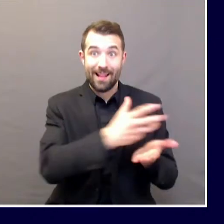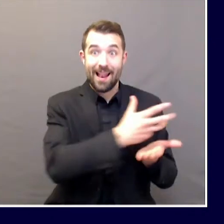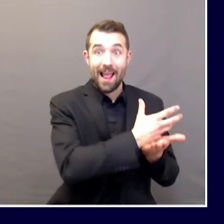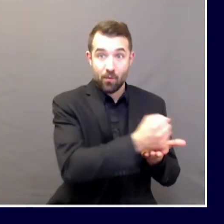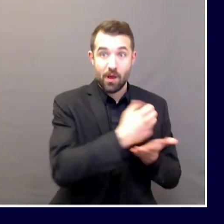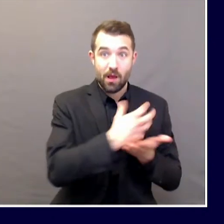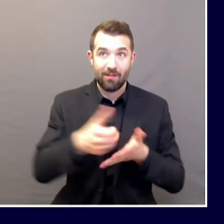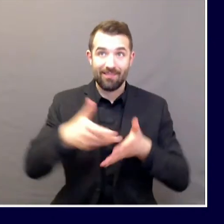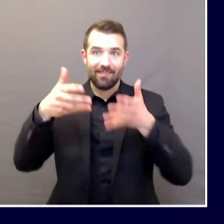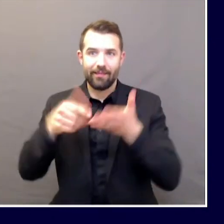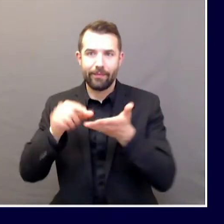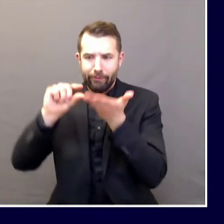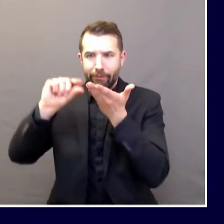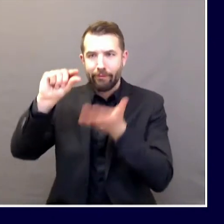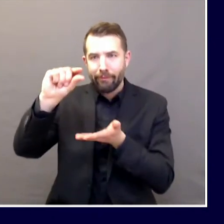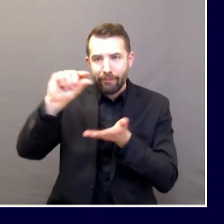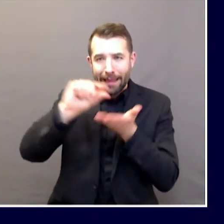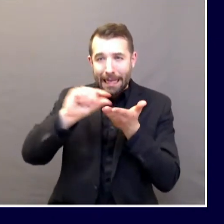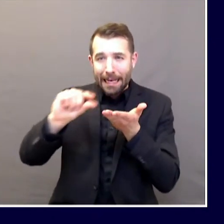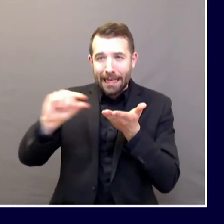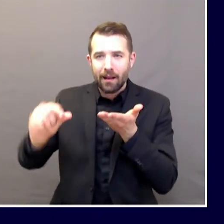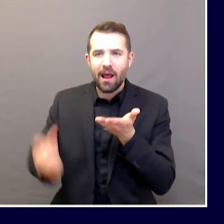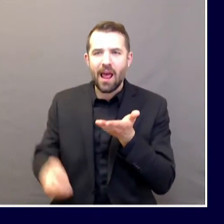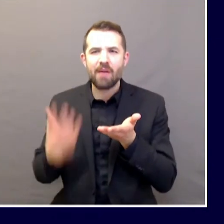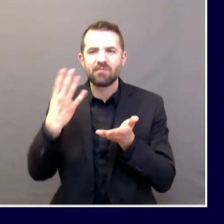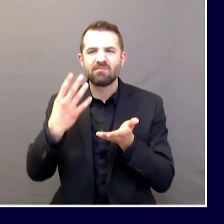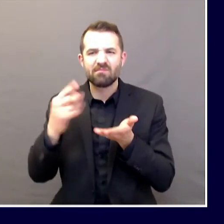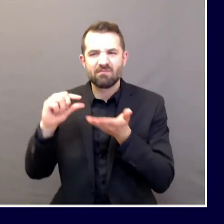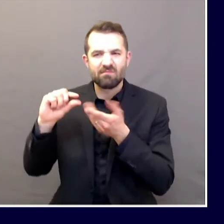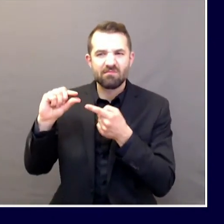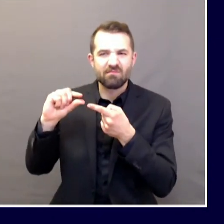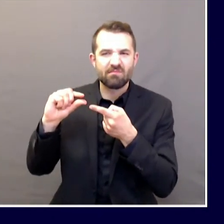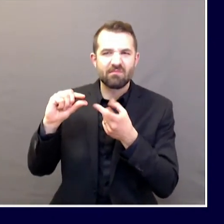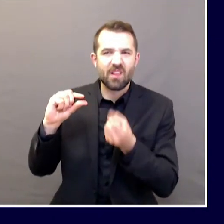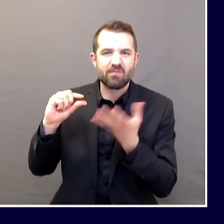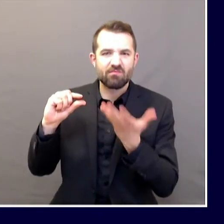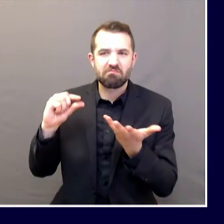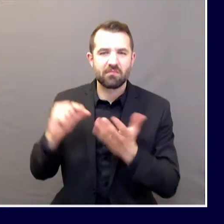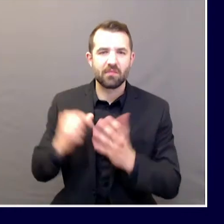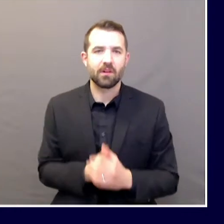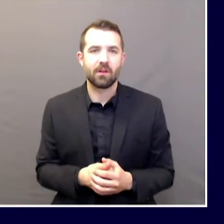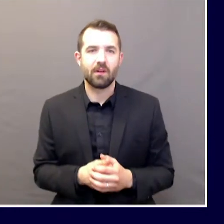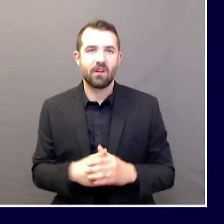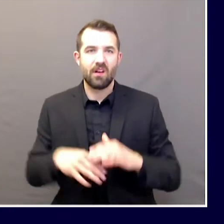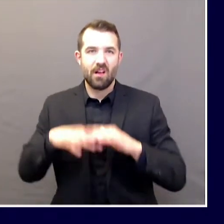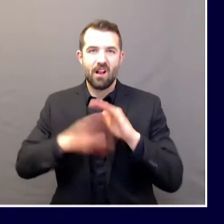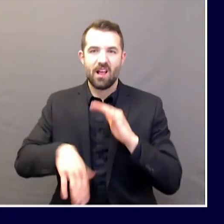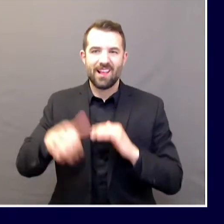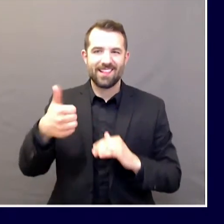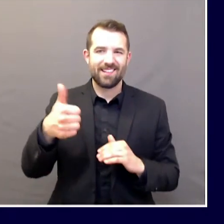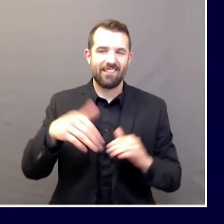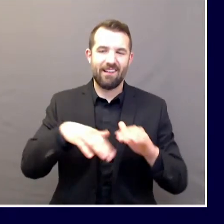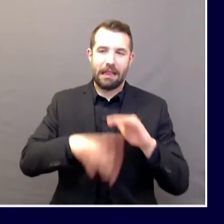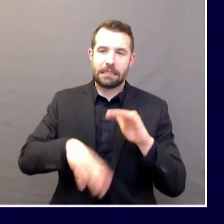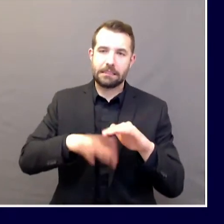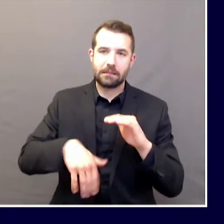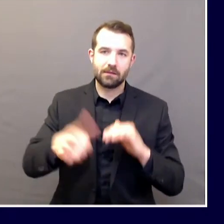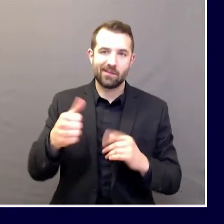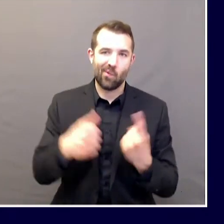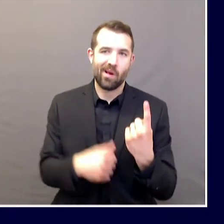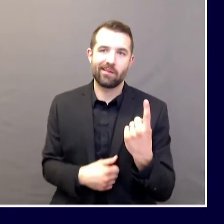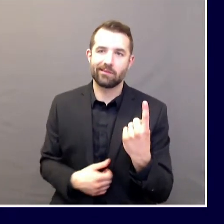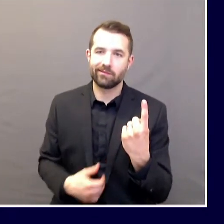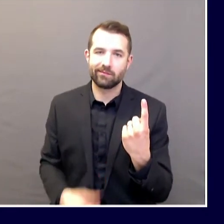we're talking like single digit, like literally, like I hear about a single dose that didn't get